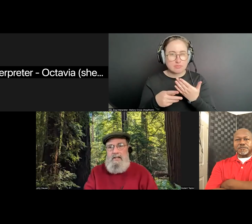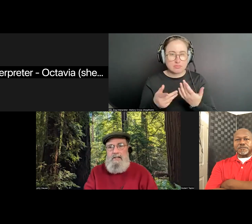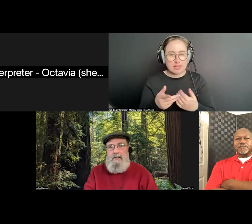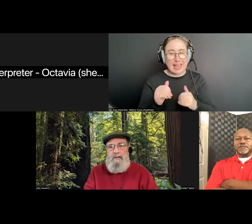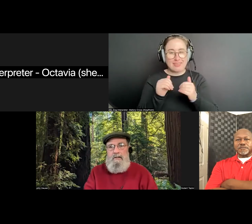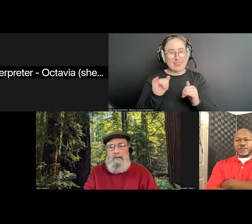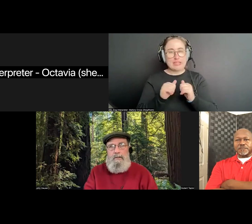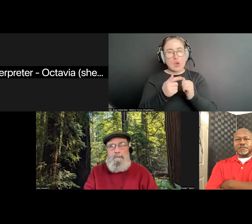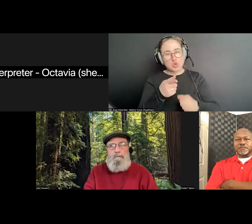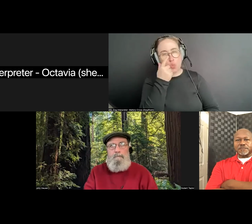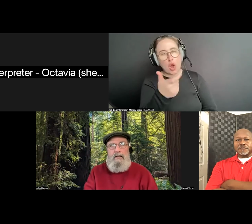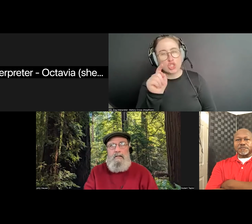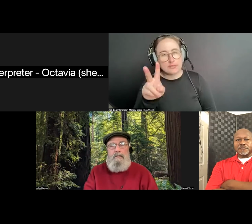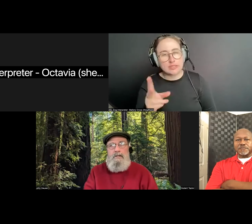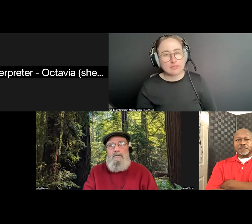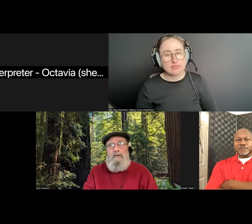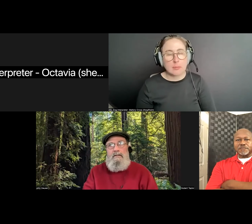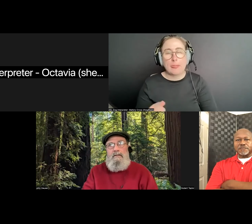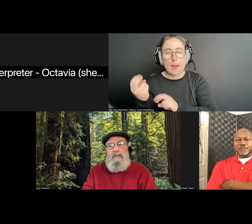these days.